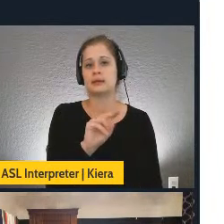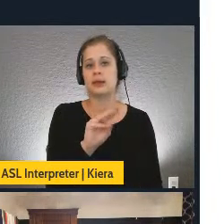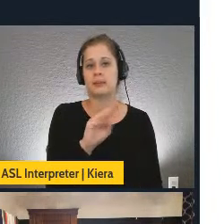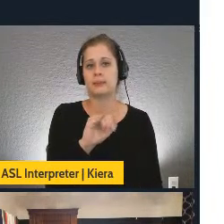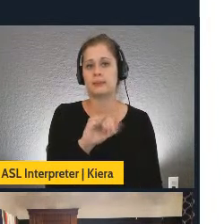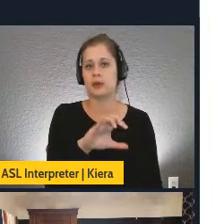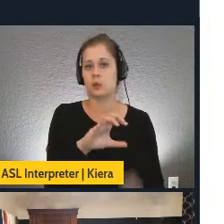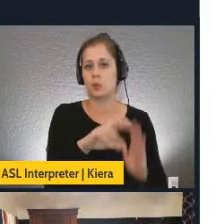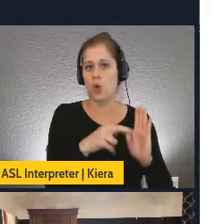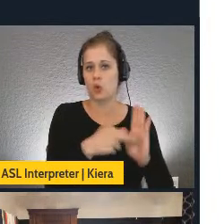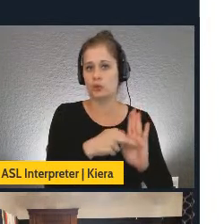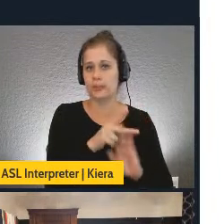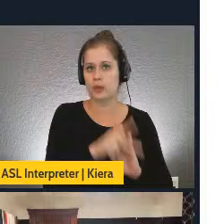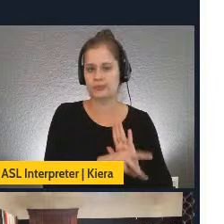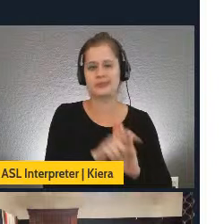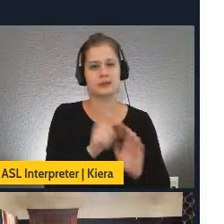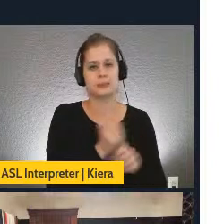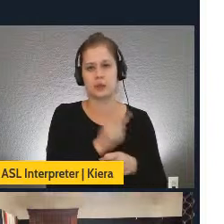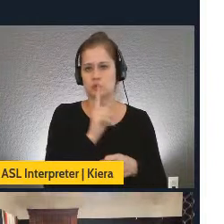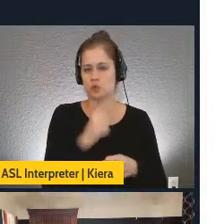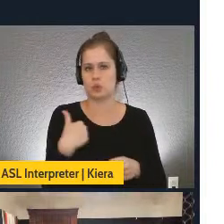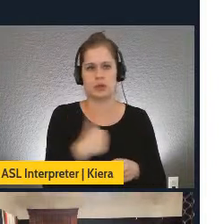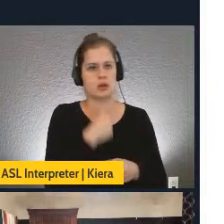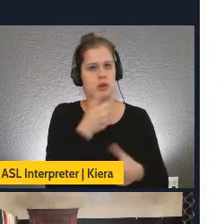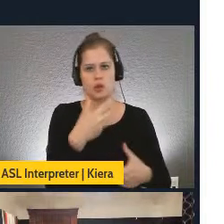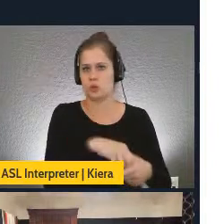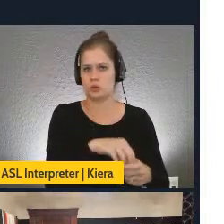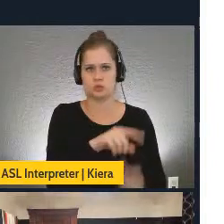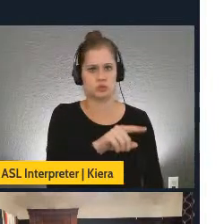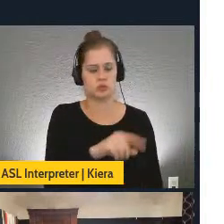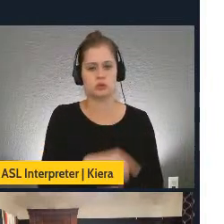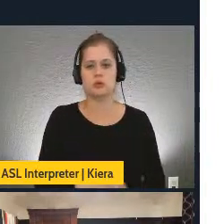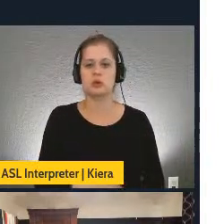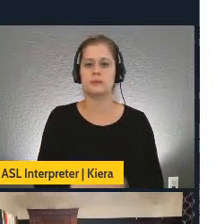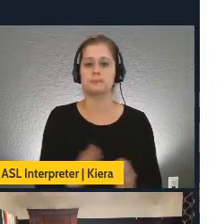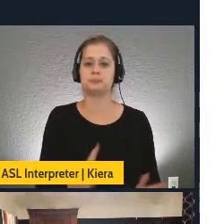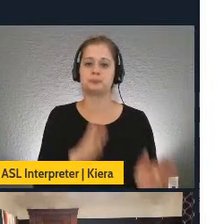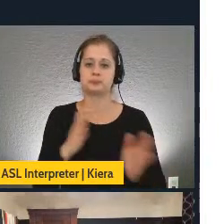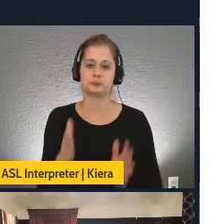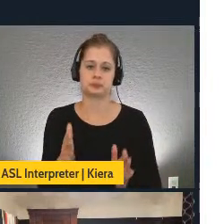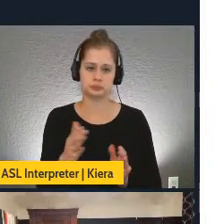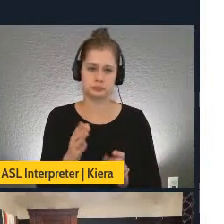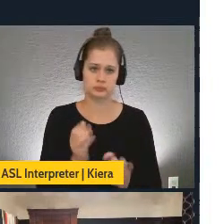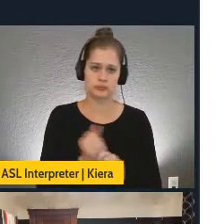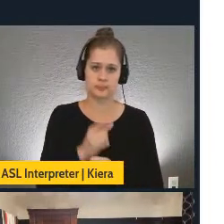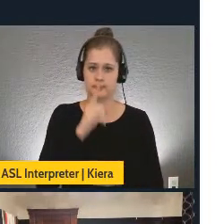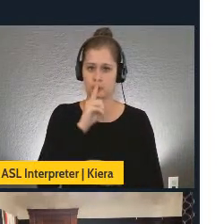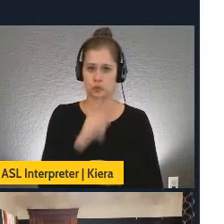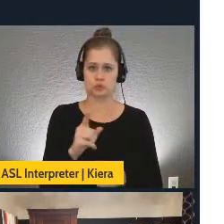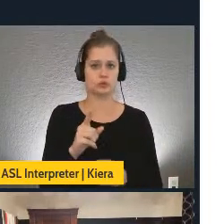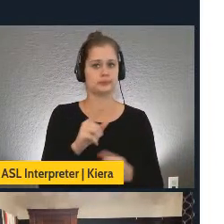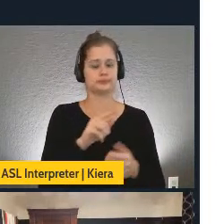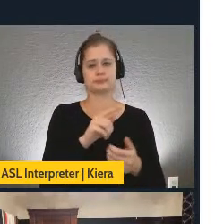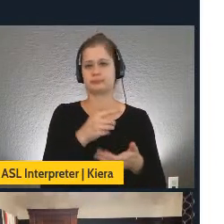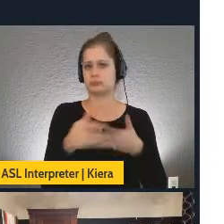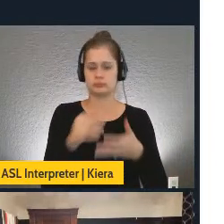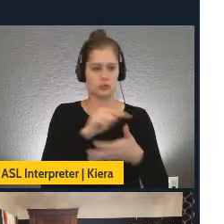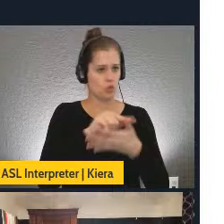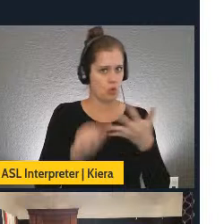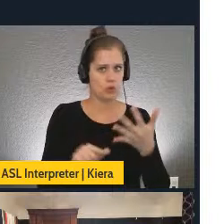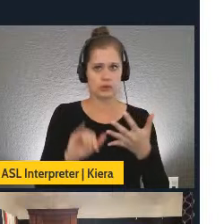that we didn't include those. Another one was ensure that across all of our infrastructure, resources would